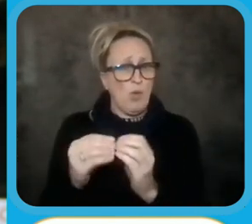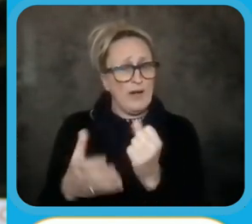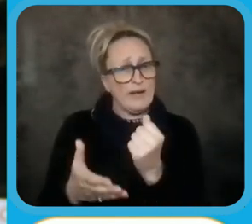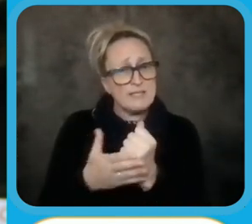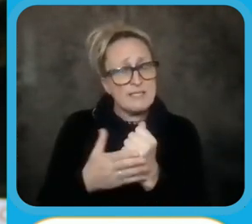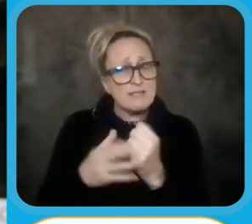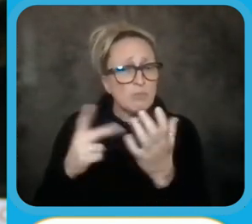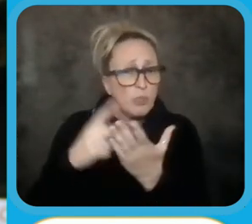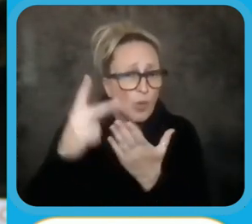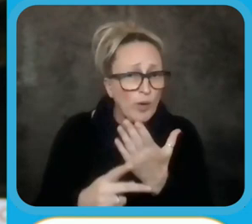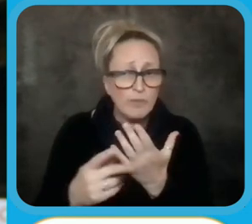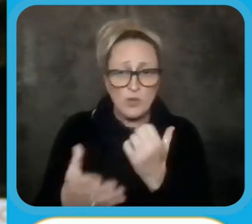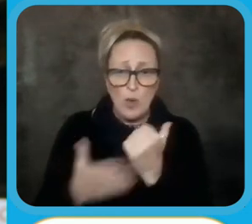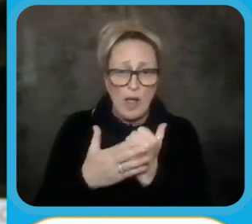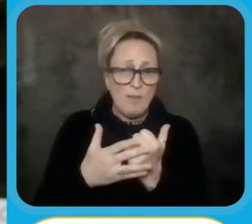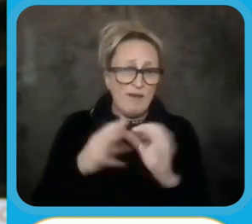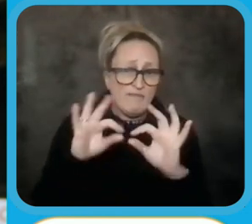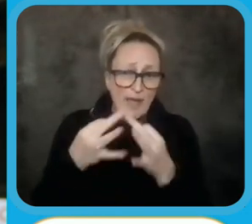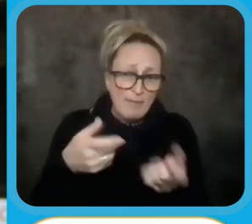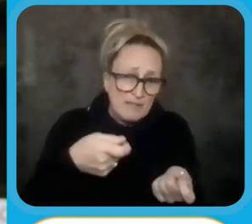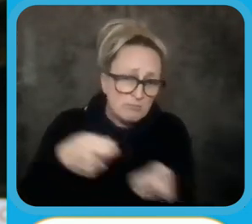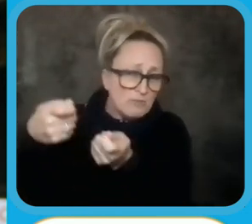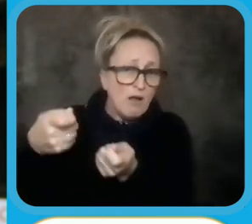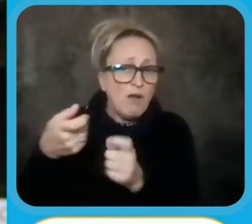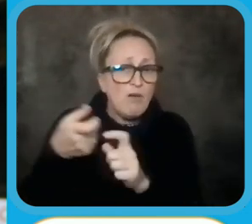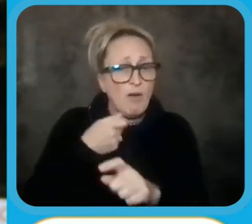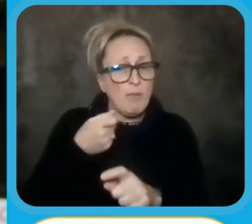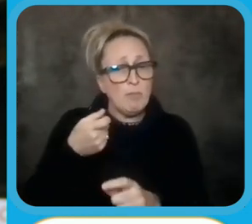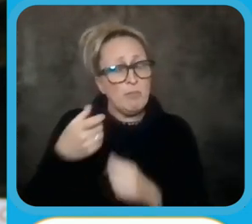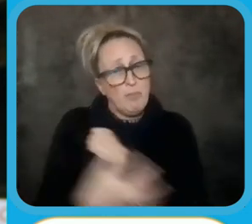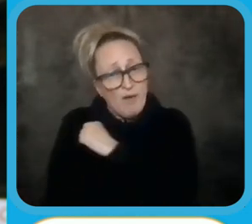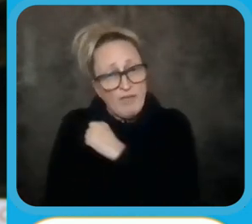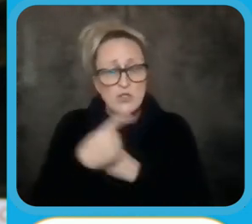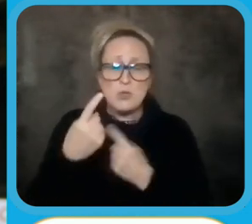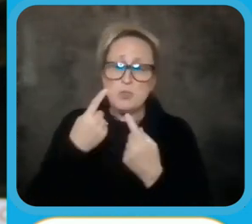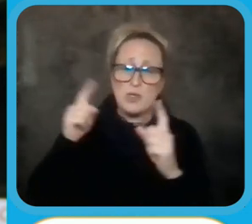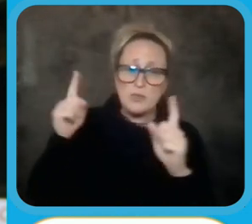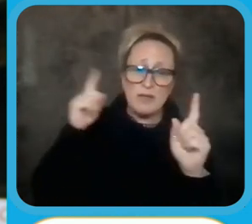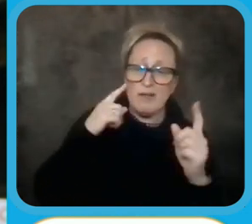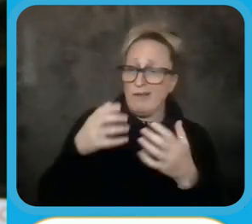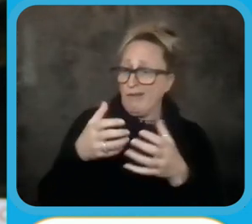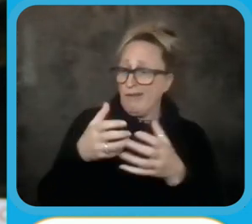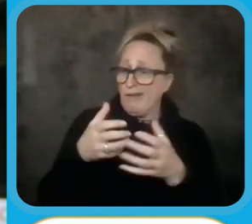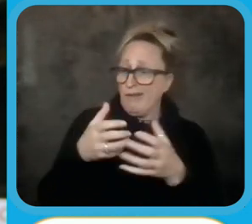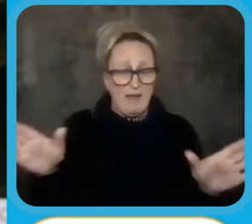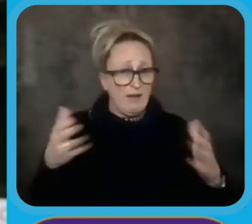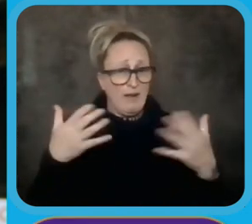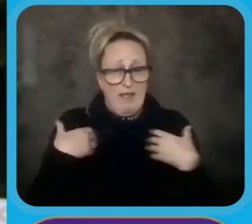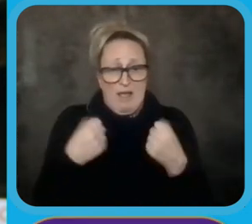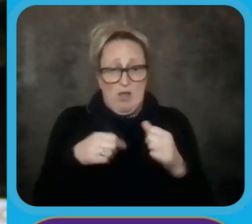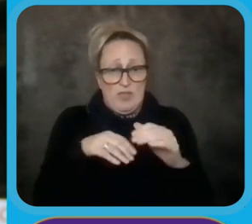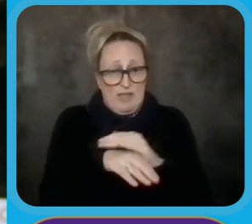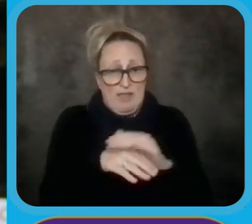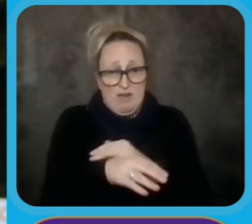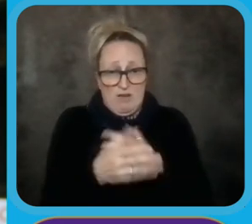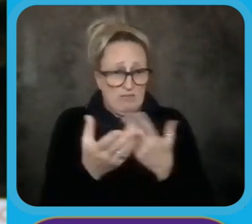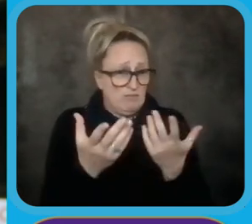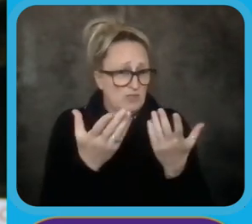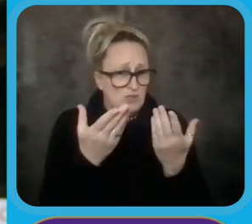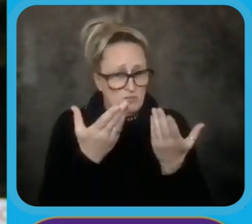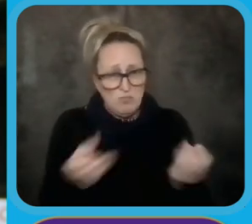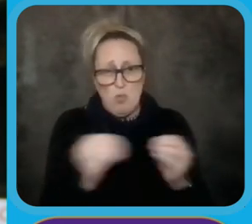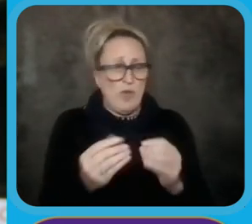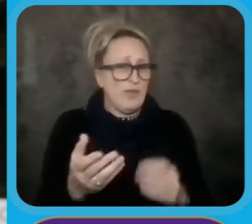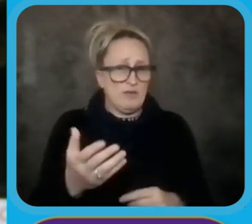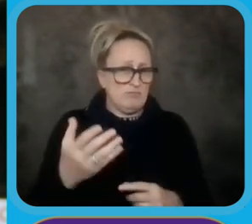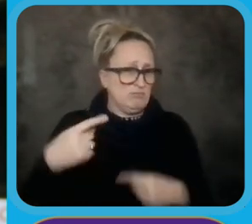to help lift families from poverty to prosperity, expand access to healthcare like never before. We created the